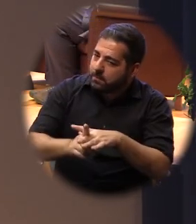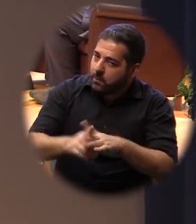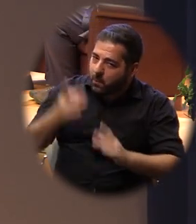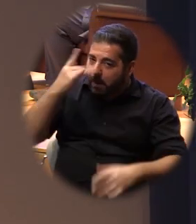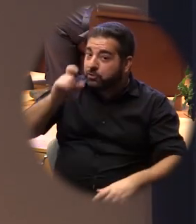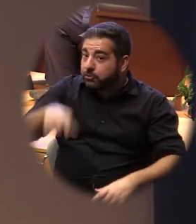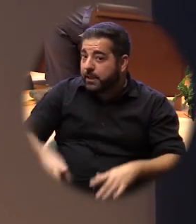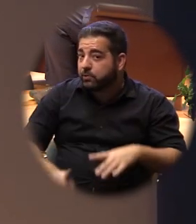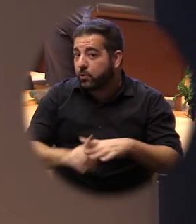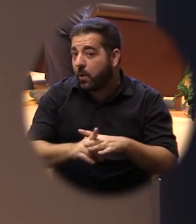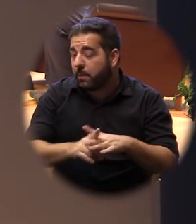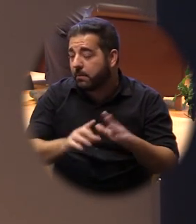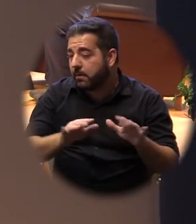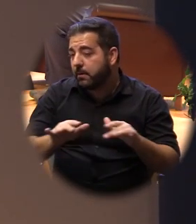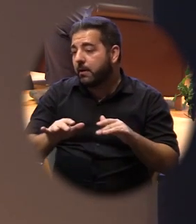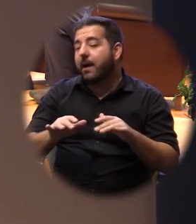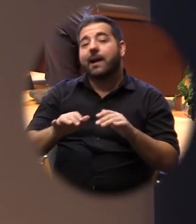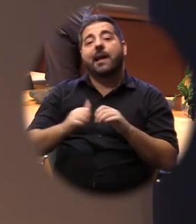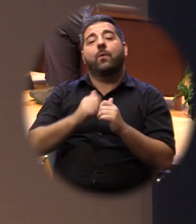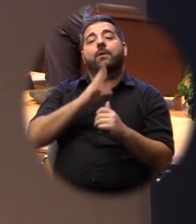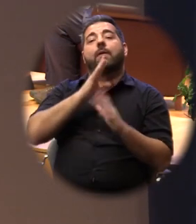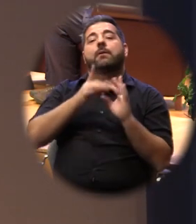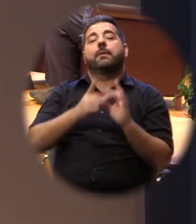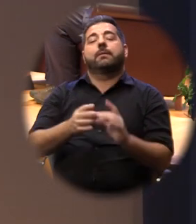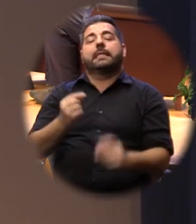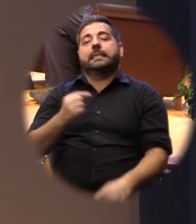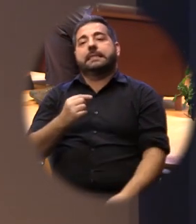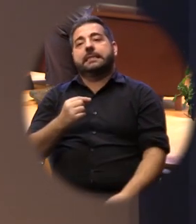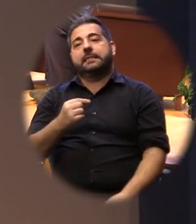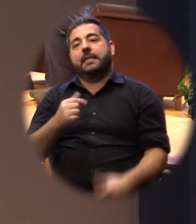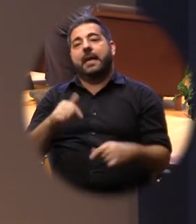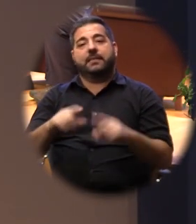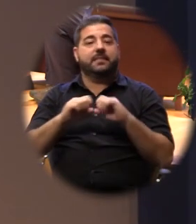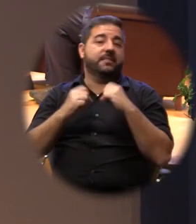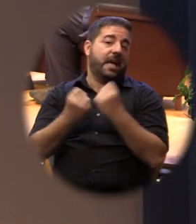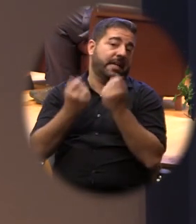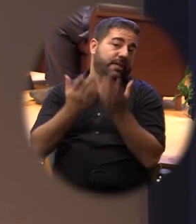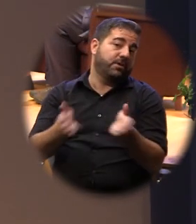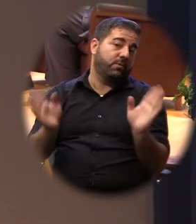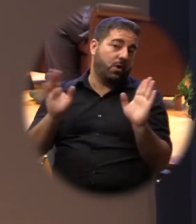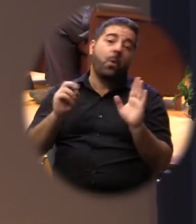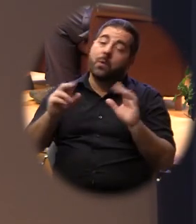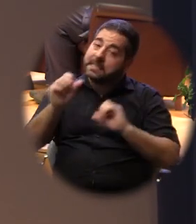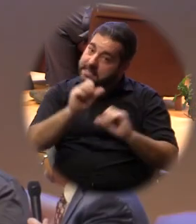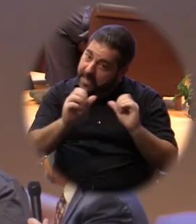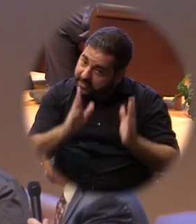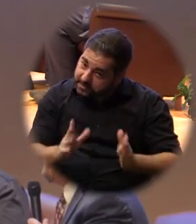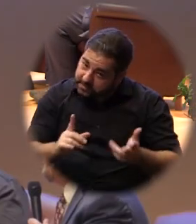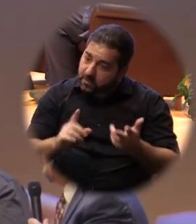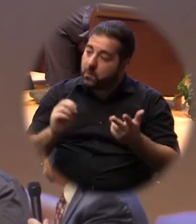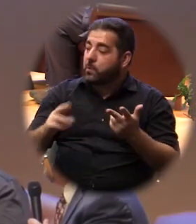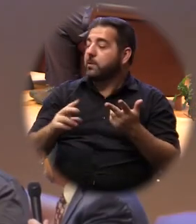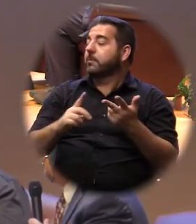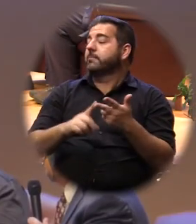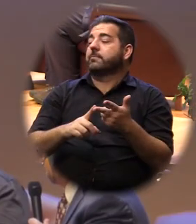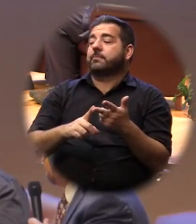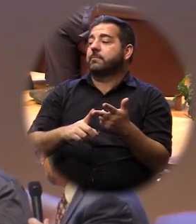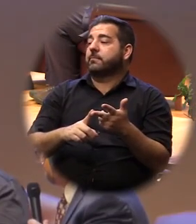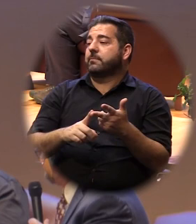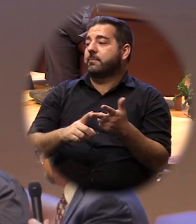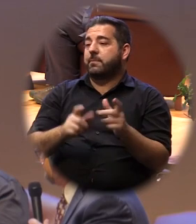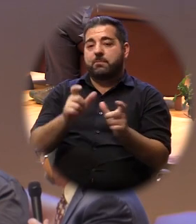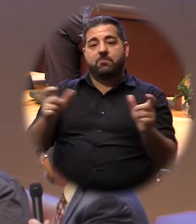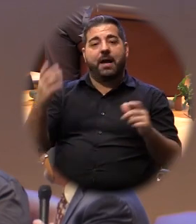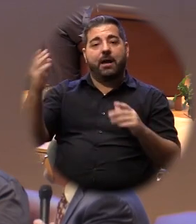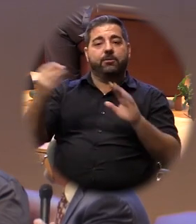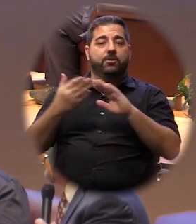up in how we talk about this as a society or as scientists or as, people in